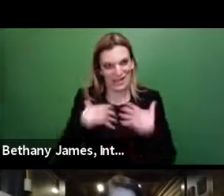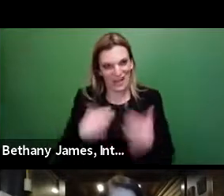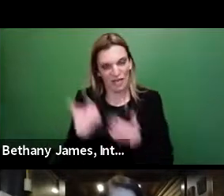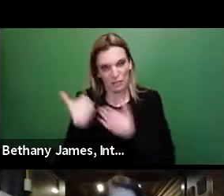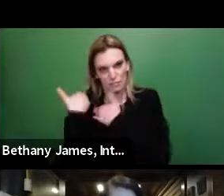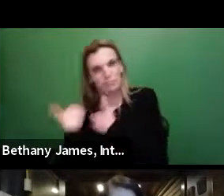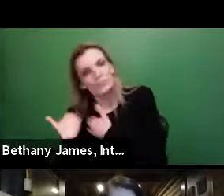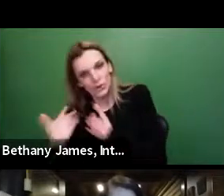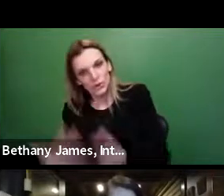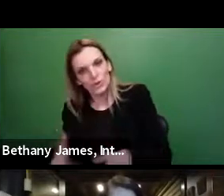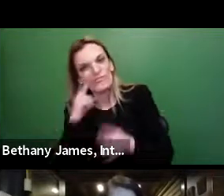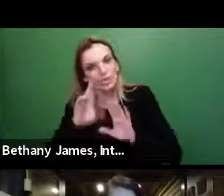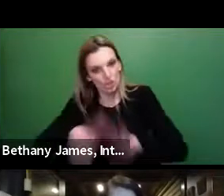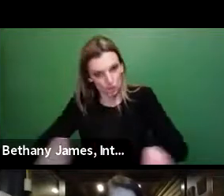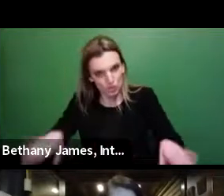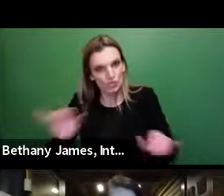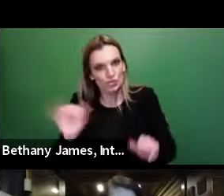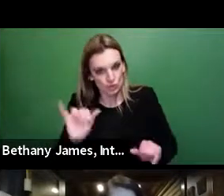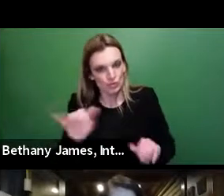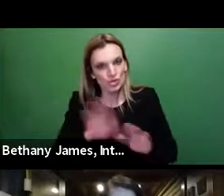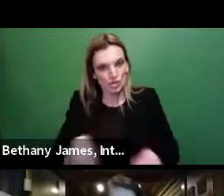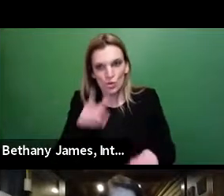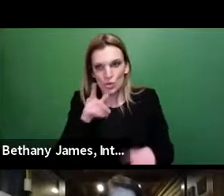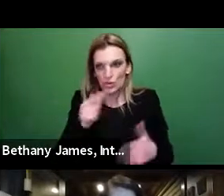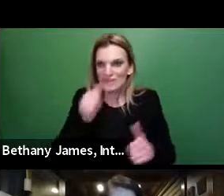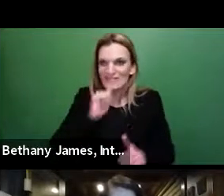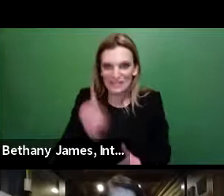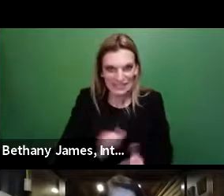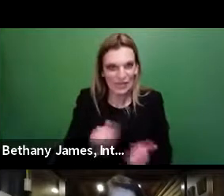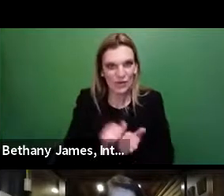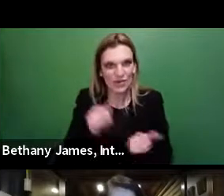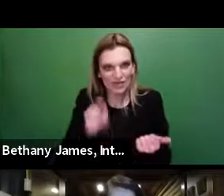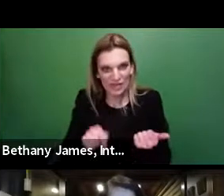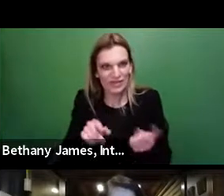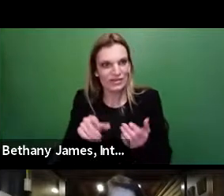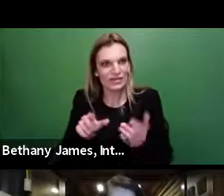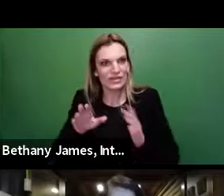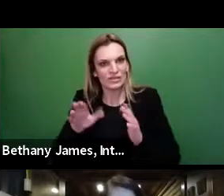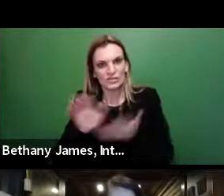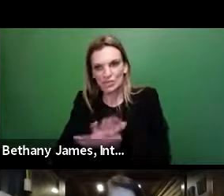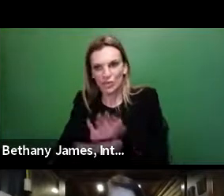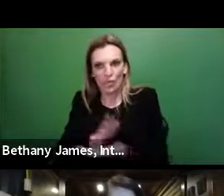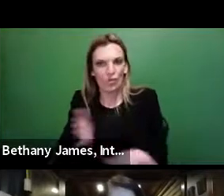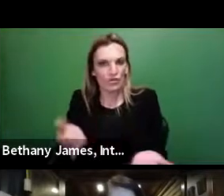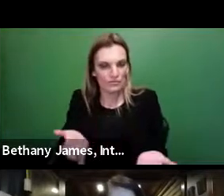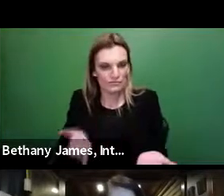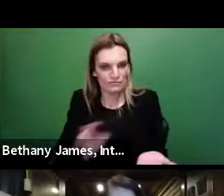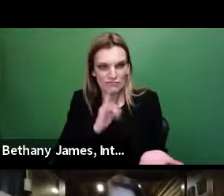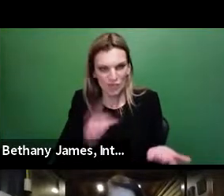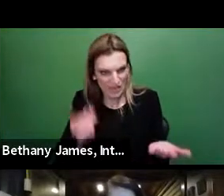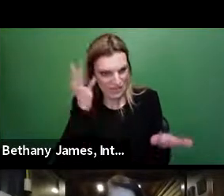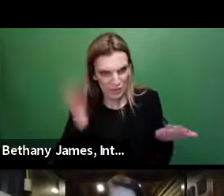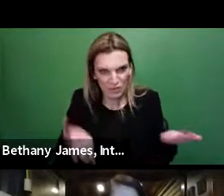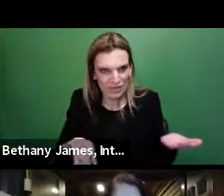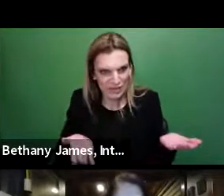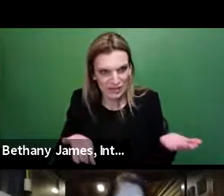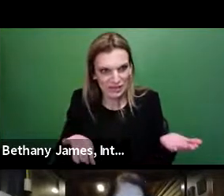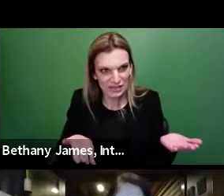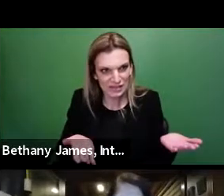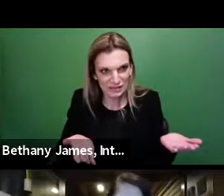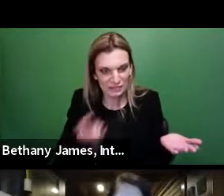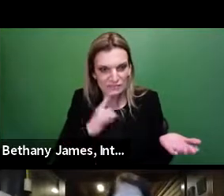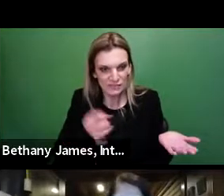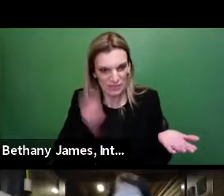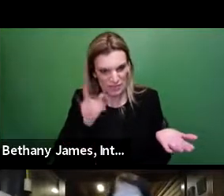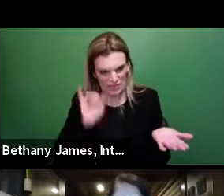especially for children who are dealing with this now in school. Yeah. which is a terrible thing, that among all the things that growing